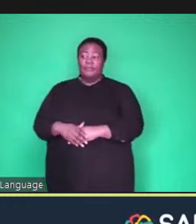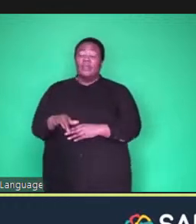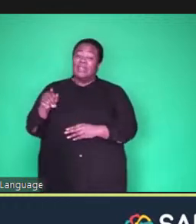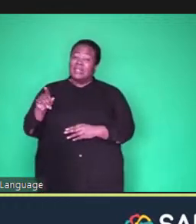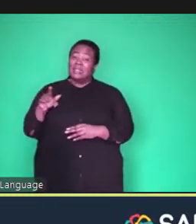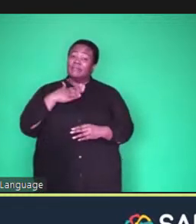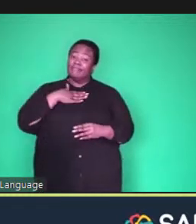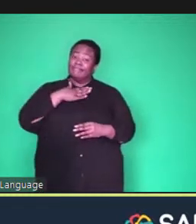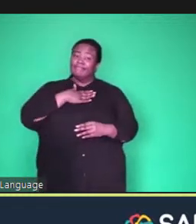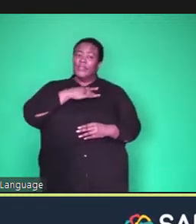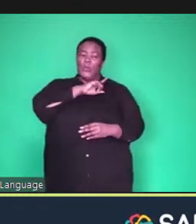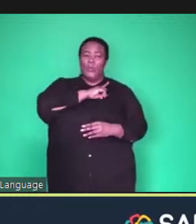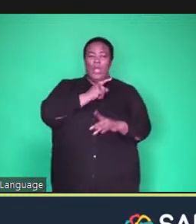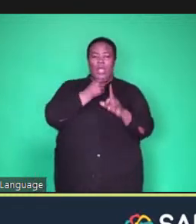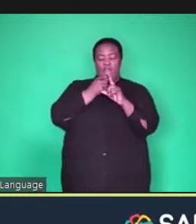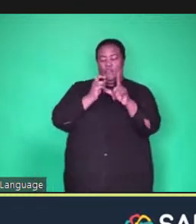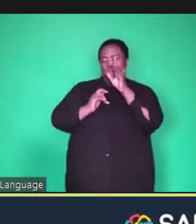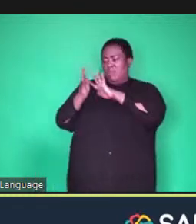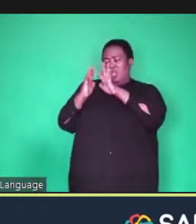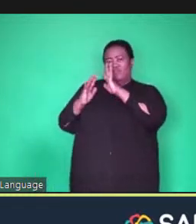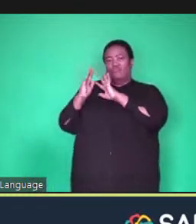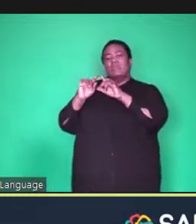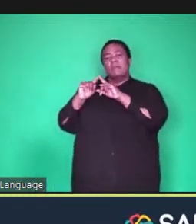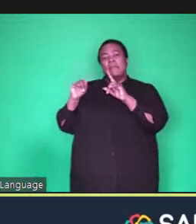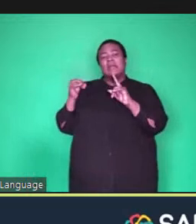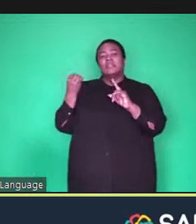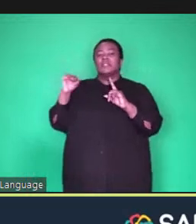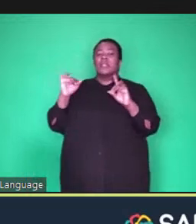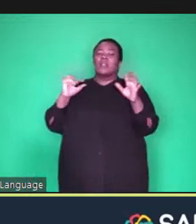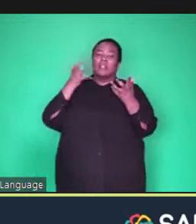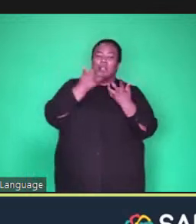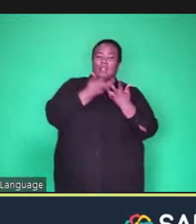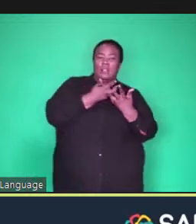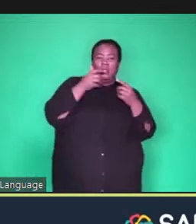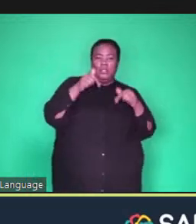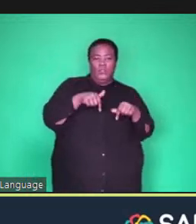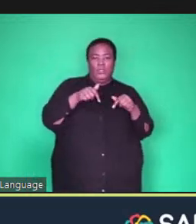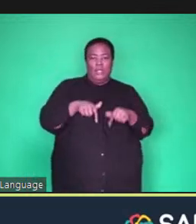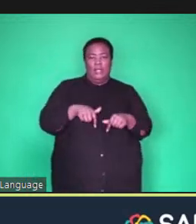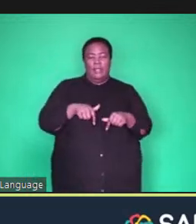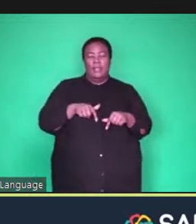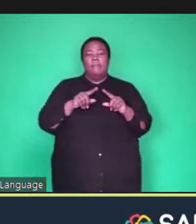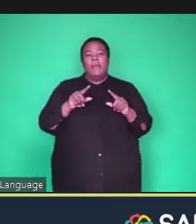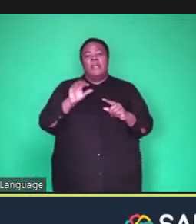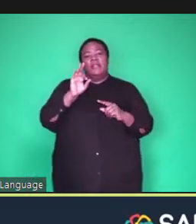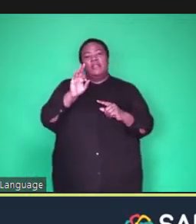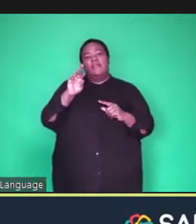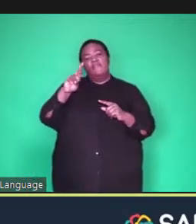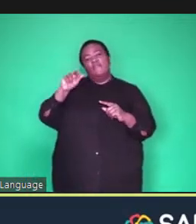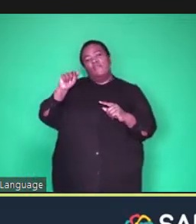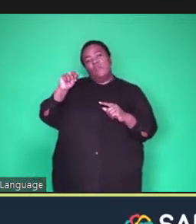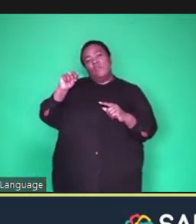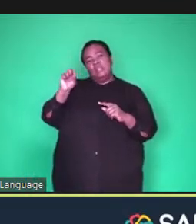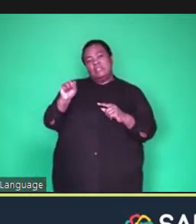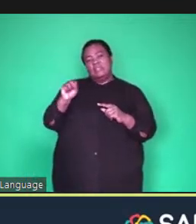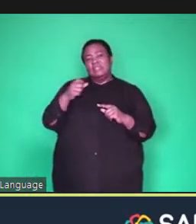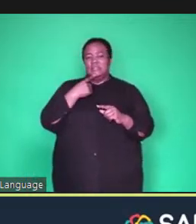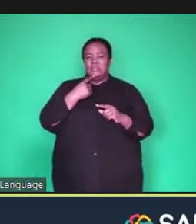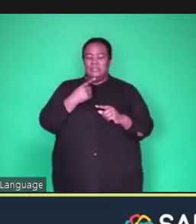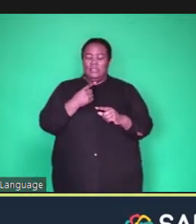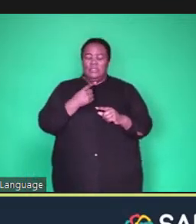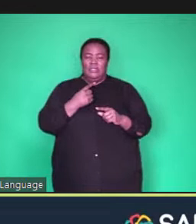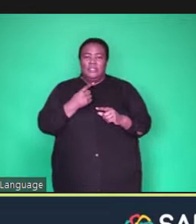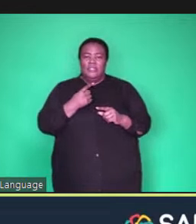it's still relevant today. And also Francis Wilson and Mampela Rampela are extremely relevant commentators